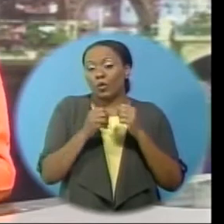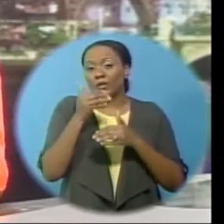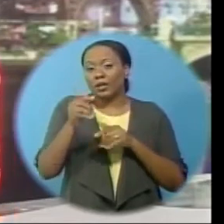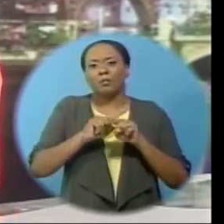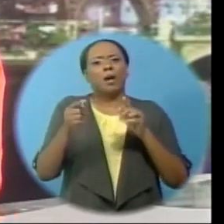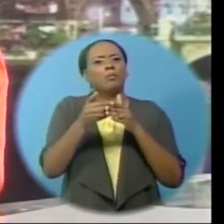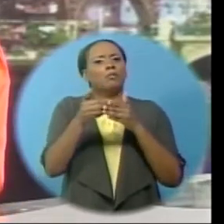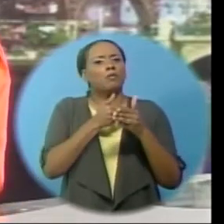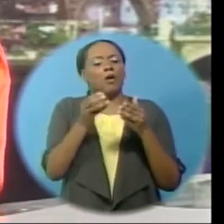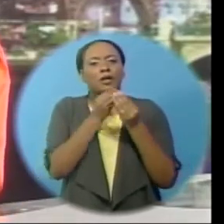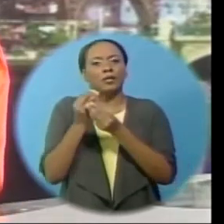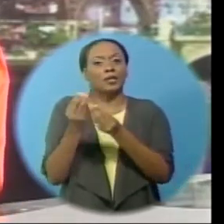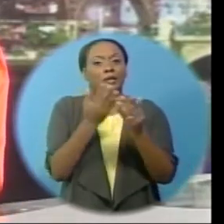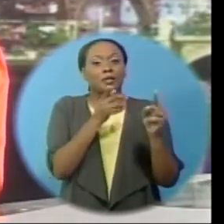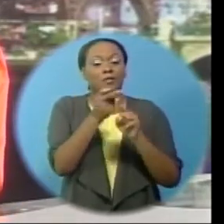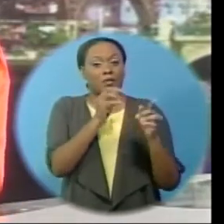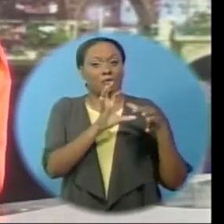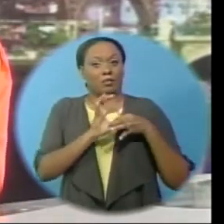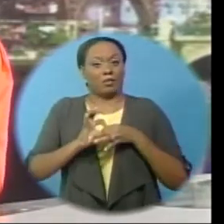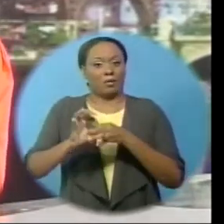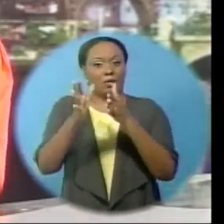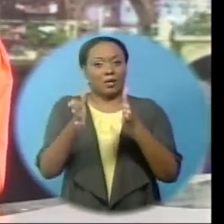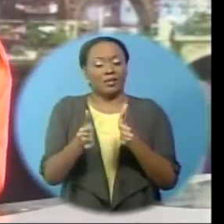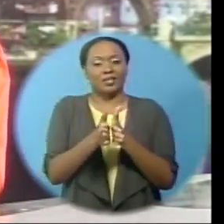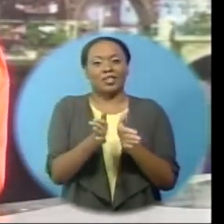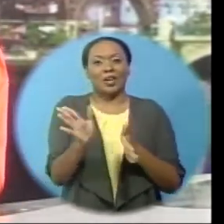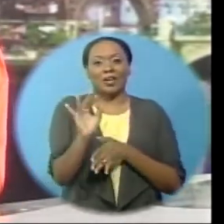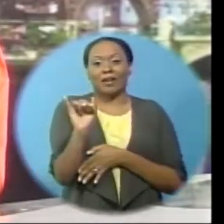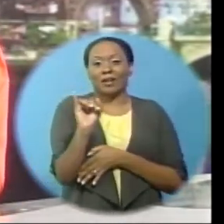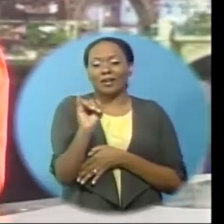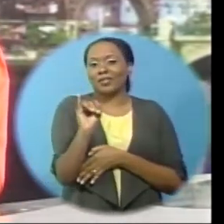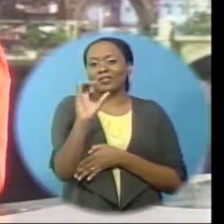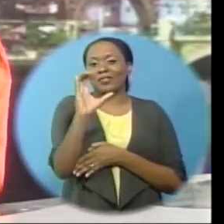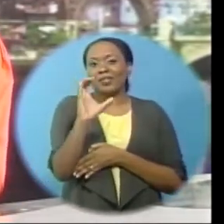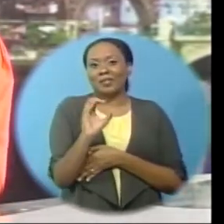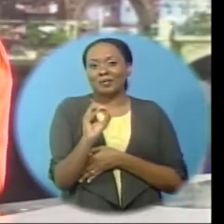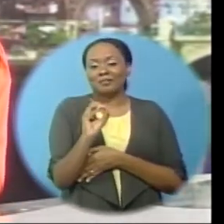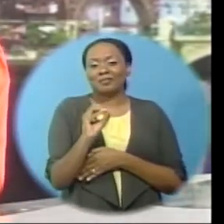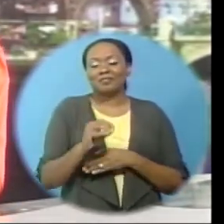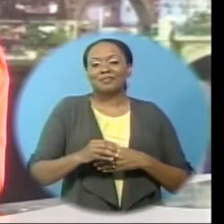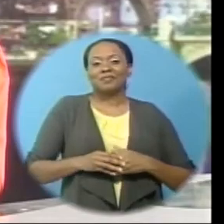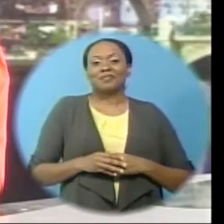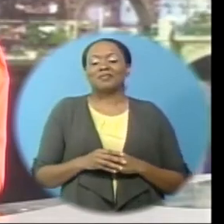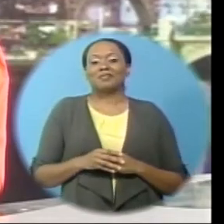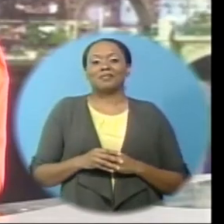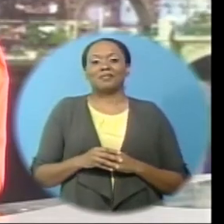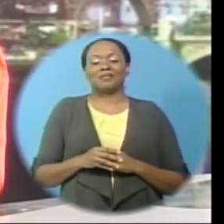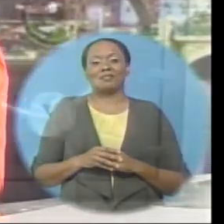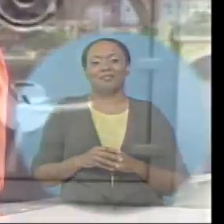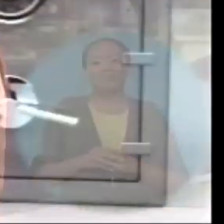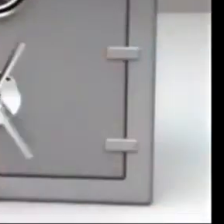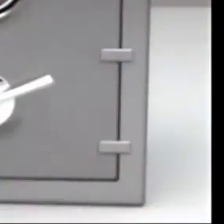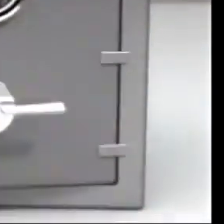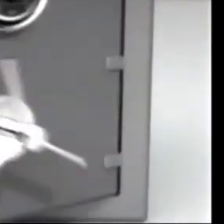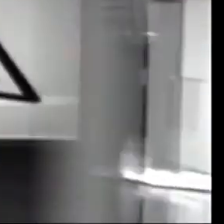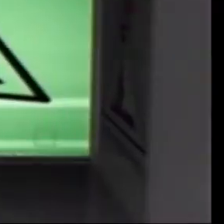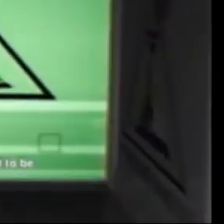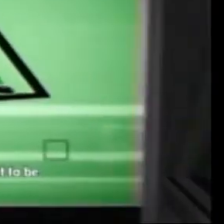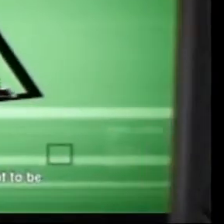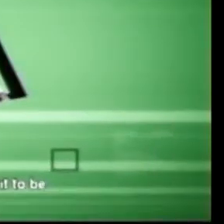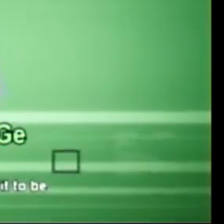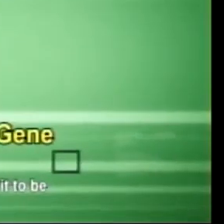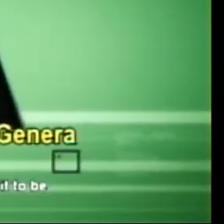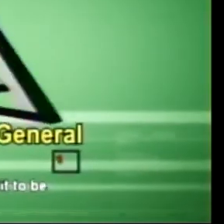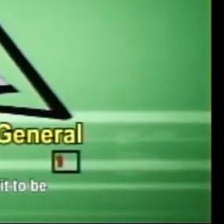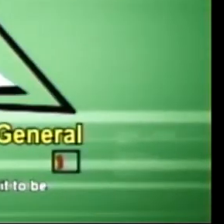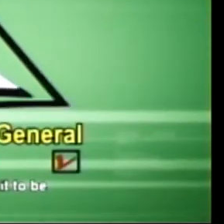world of sports is just ahead, but before we get to that, here is a tip from Cooperators General Insurance. This tip of the day is brought to you